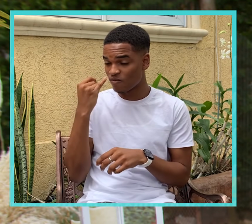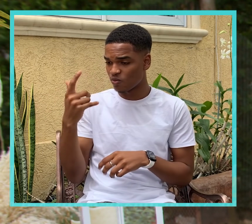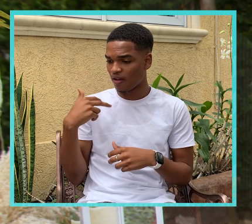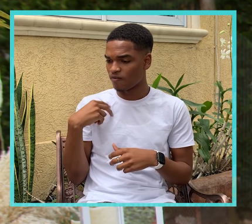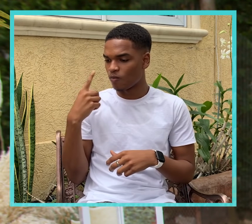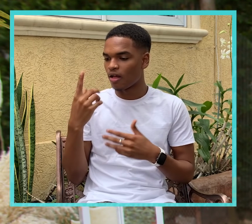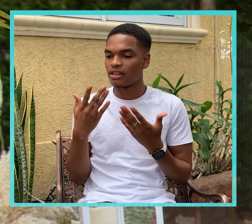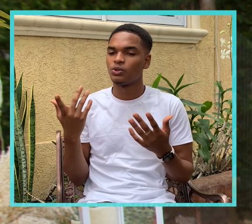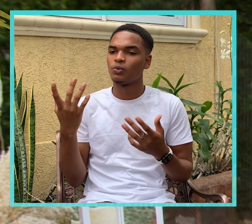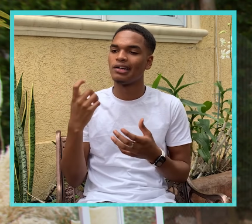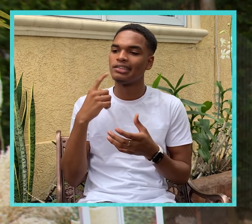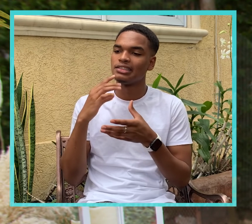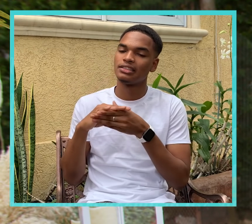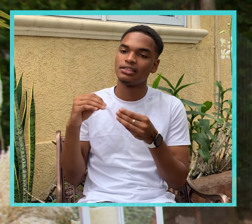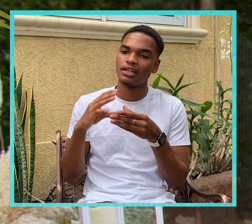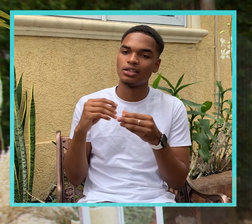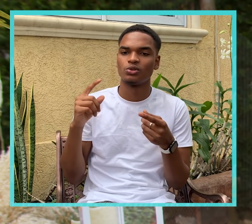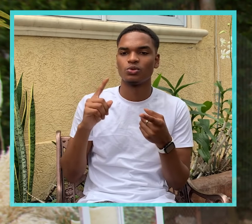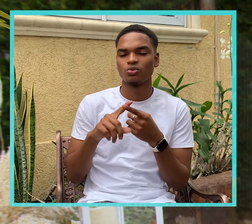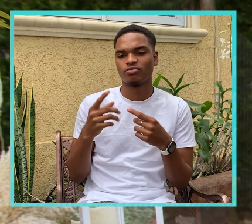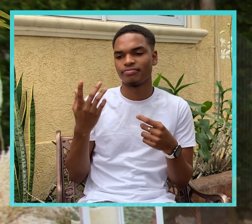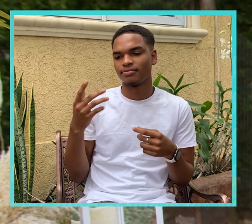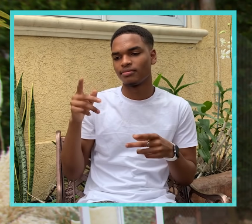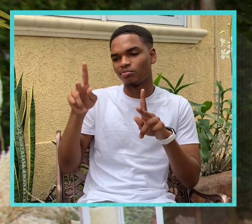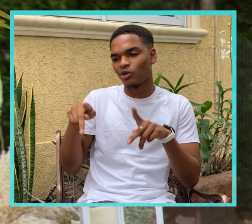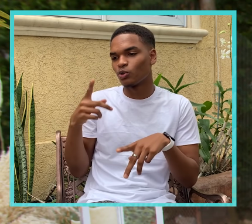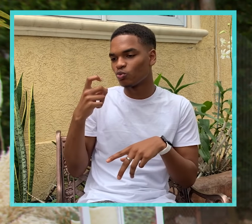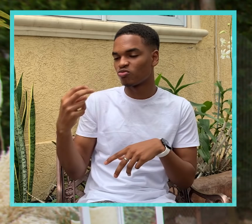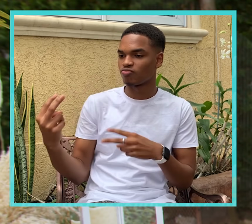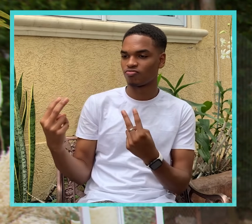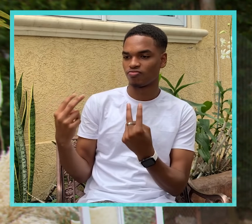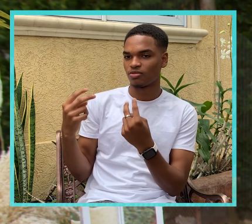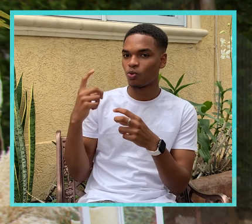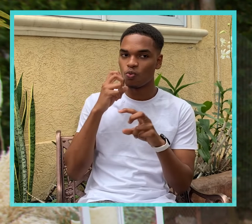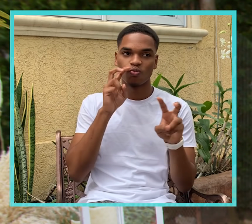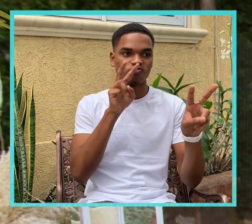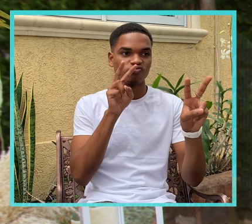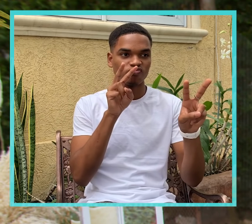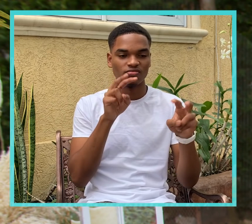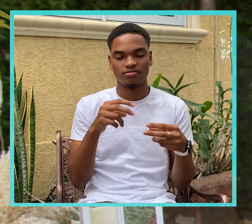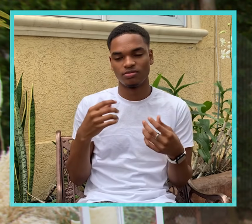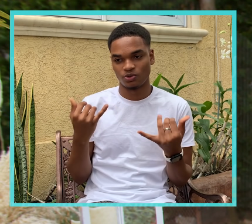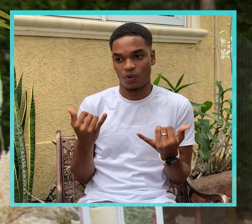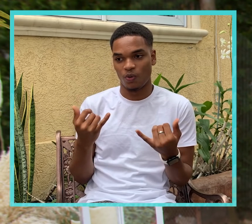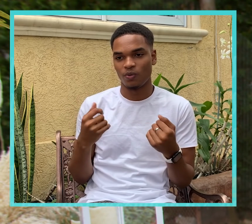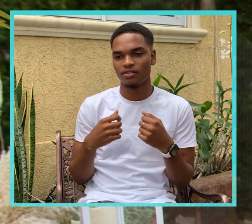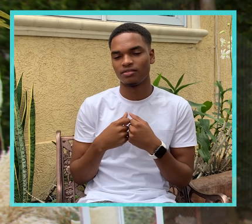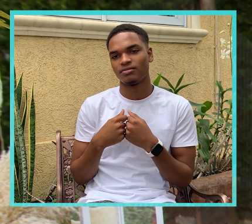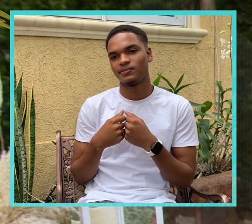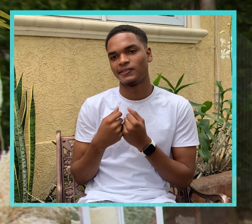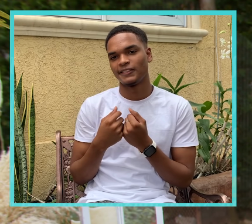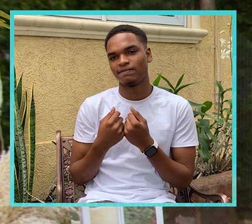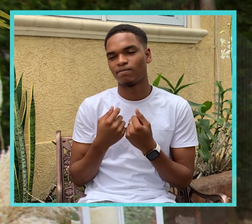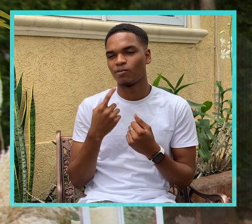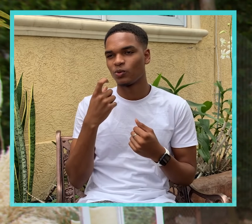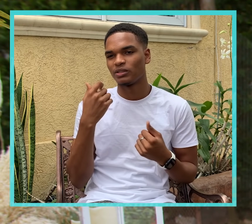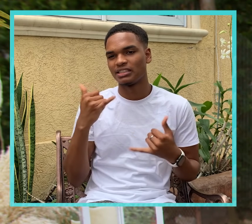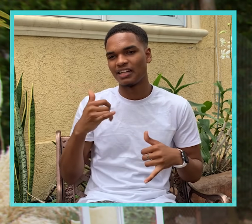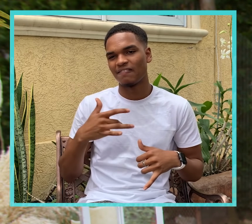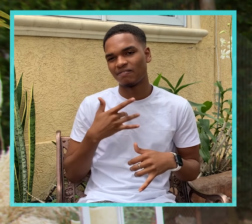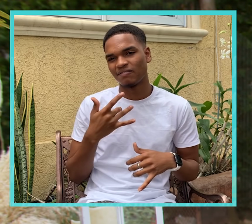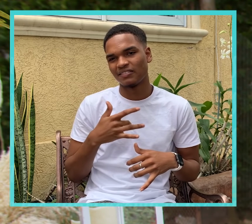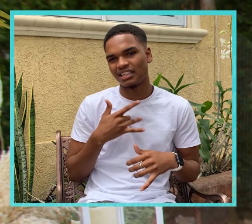to a person who is watching, who still feels